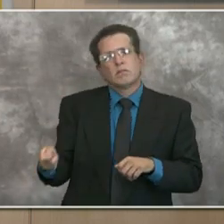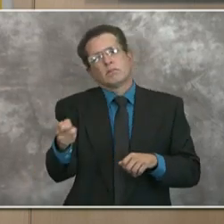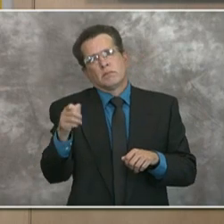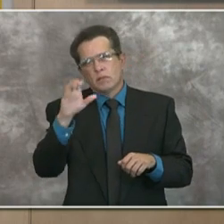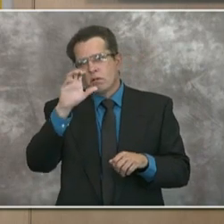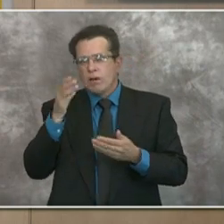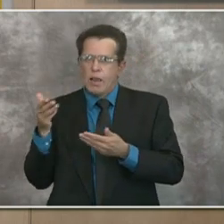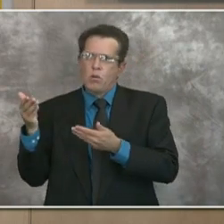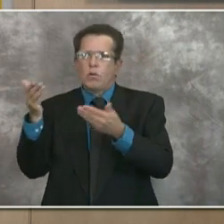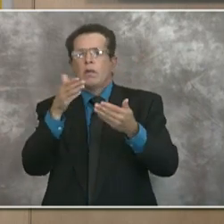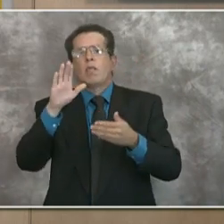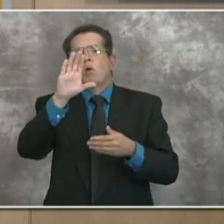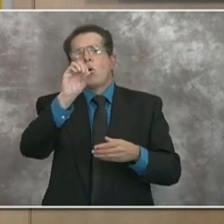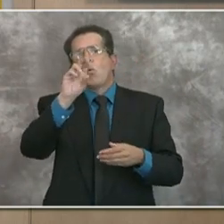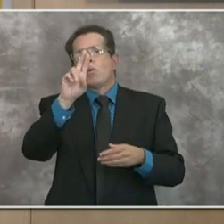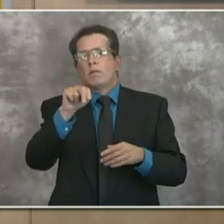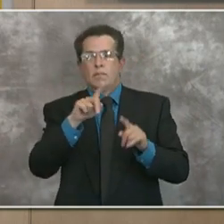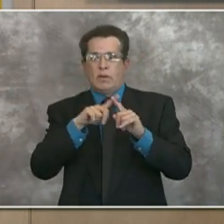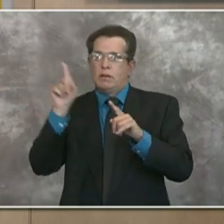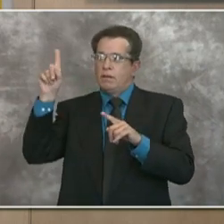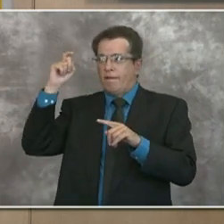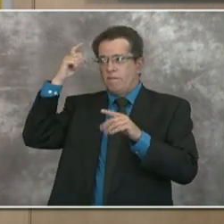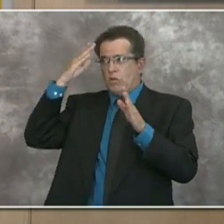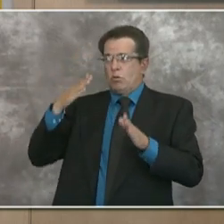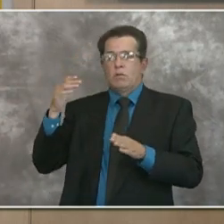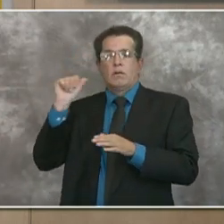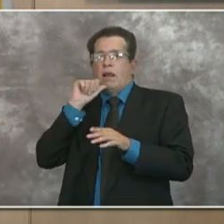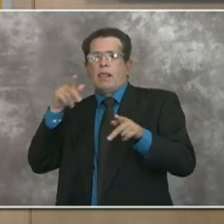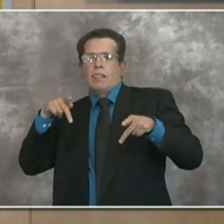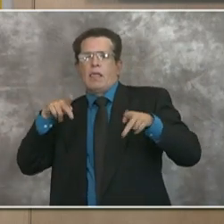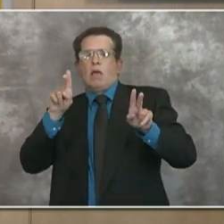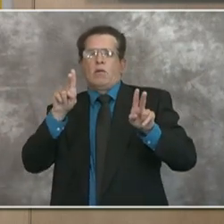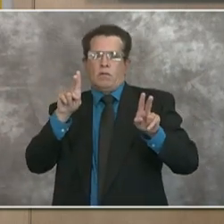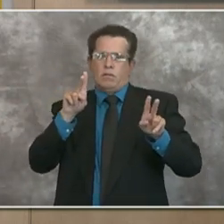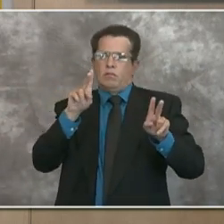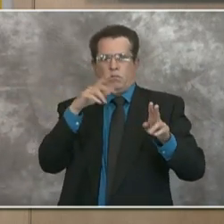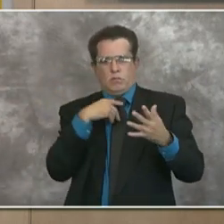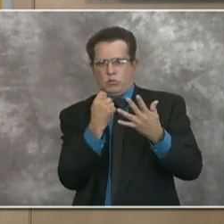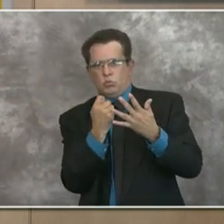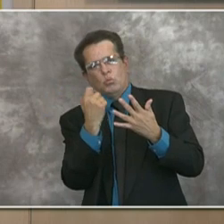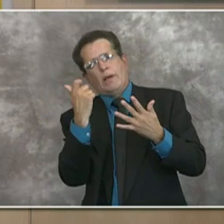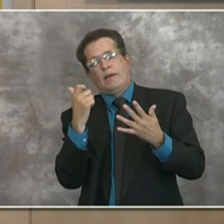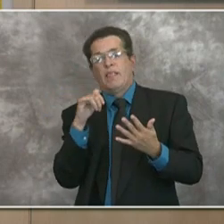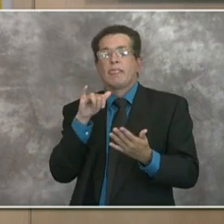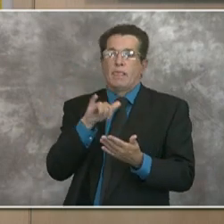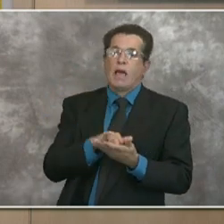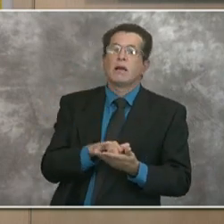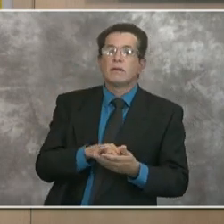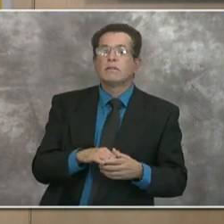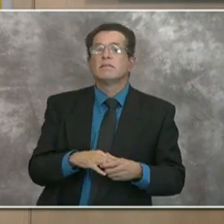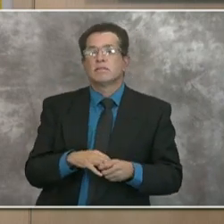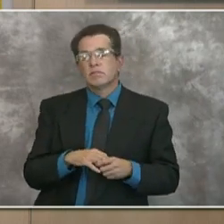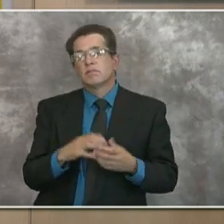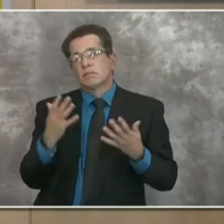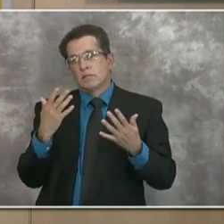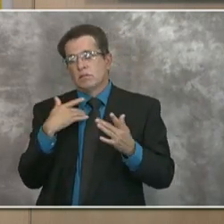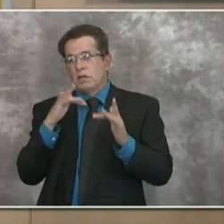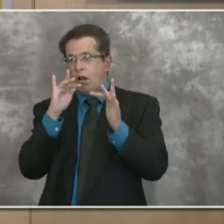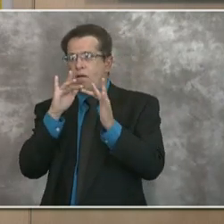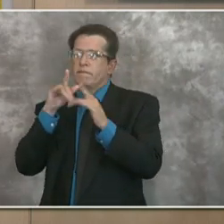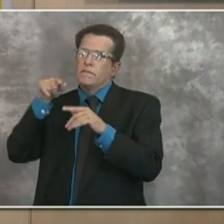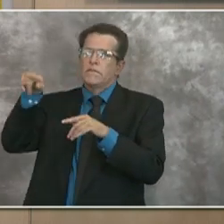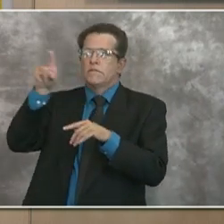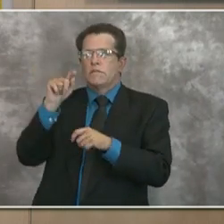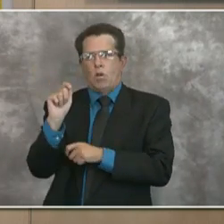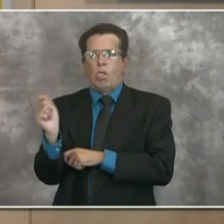But because that was not allowed by the governor's order, we will be striking that and basically getting a hold of those golf